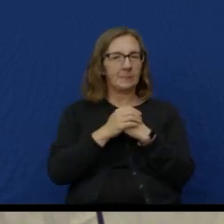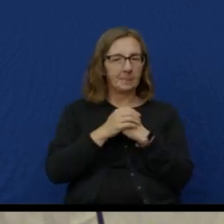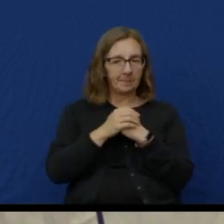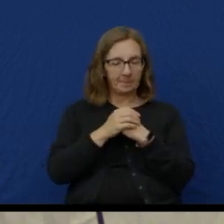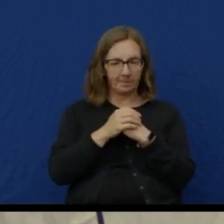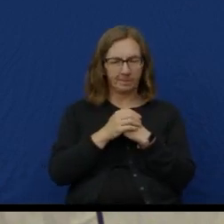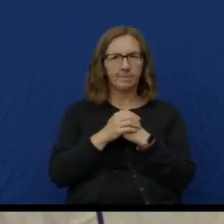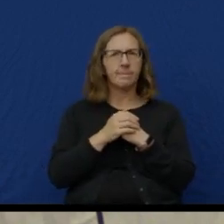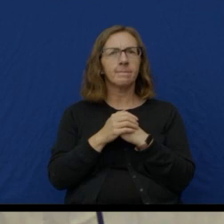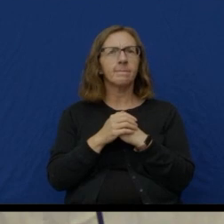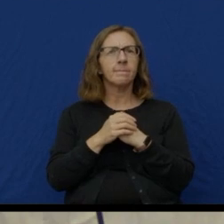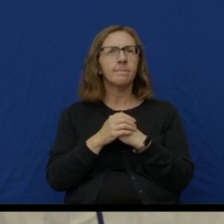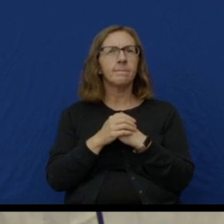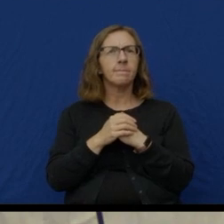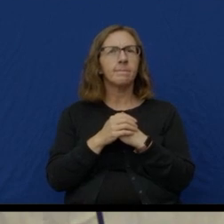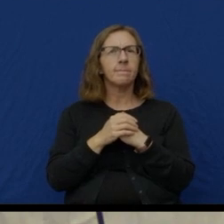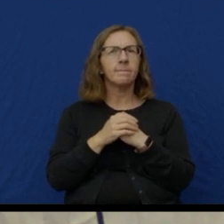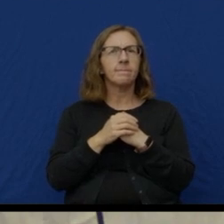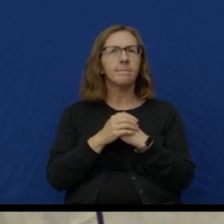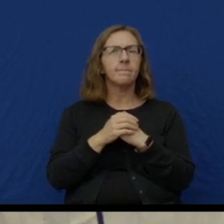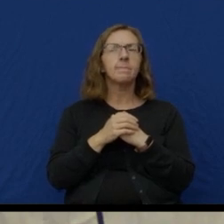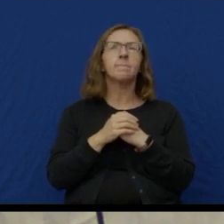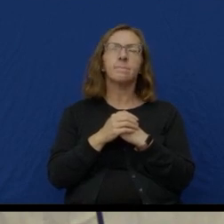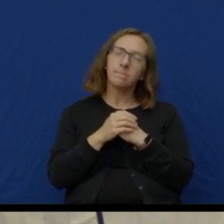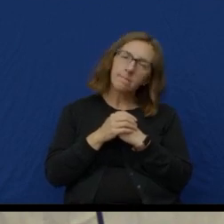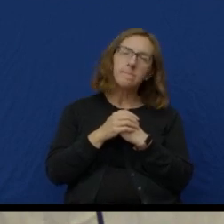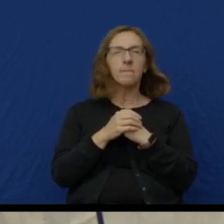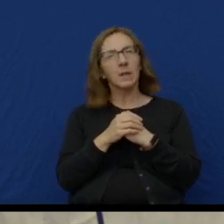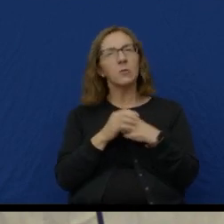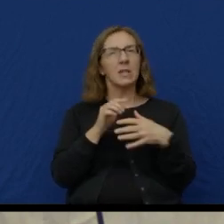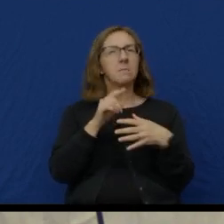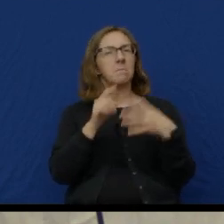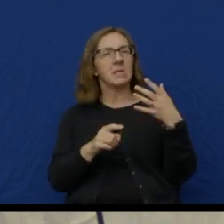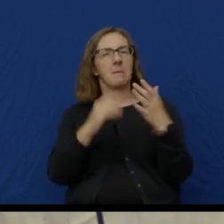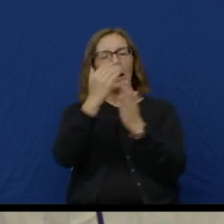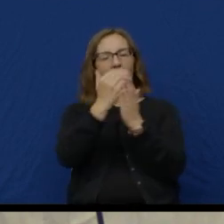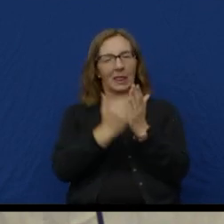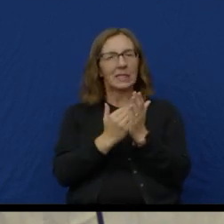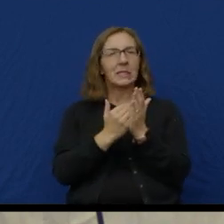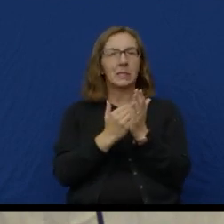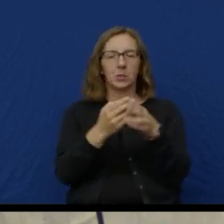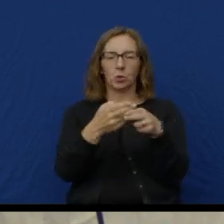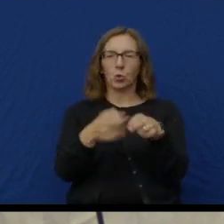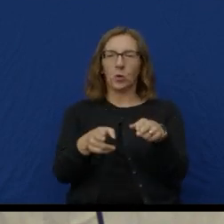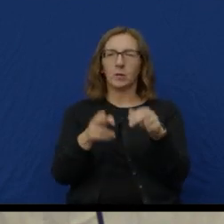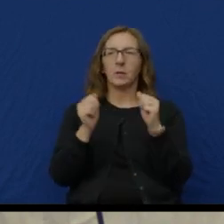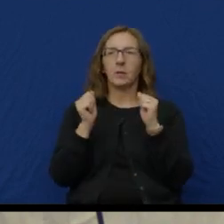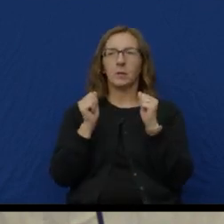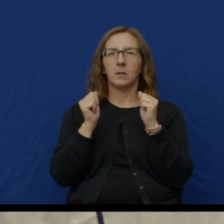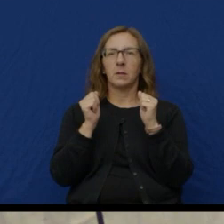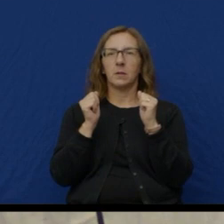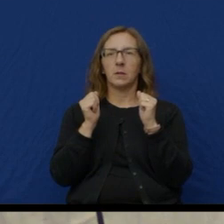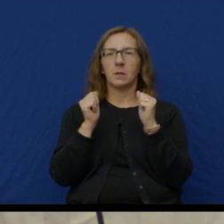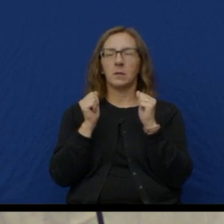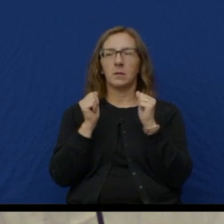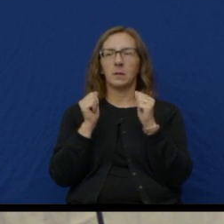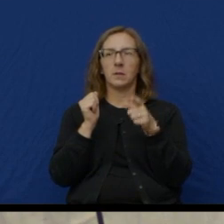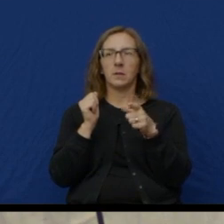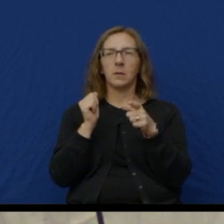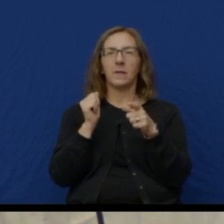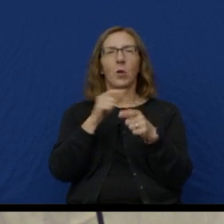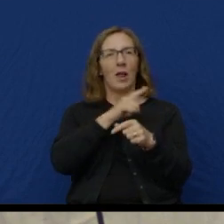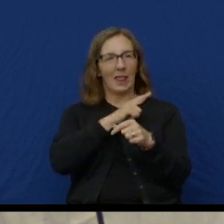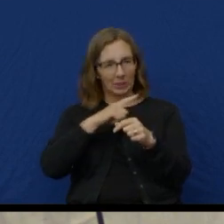and then the Supreme Court districts. So that's just kind of the short list of things that I think we'll likely see from the legislative